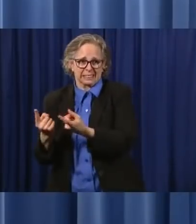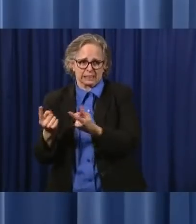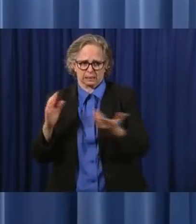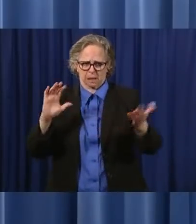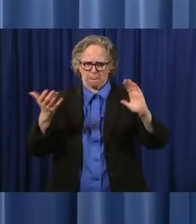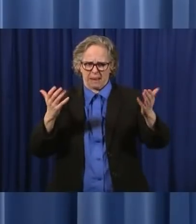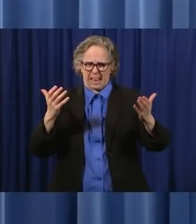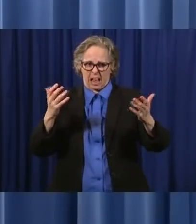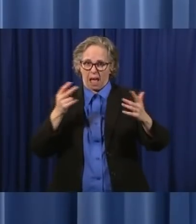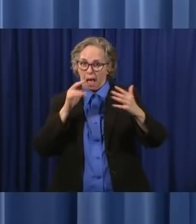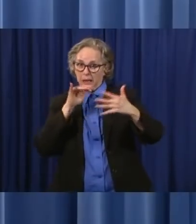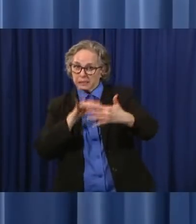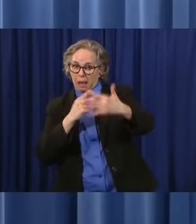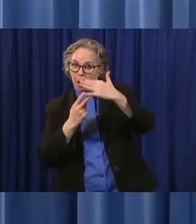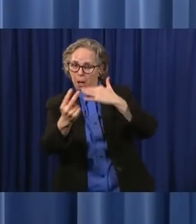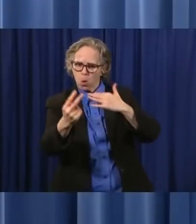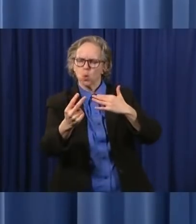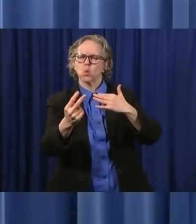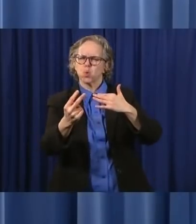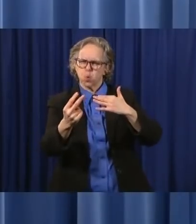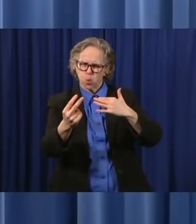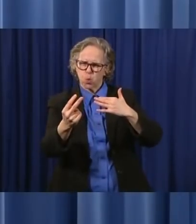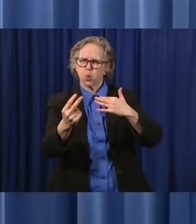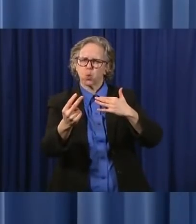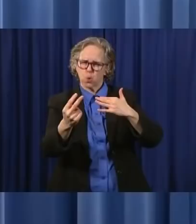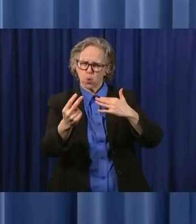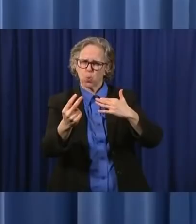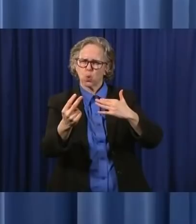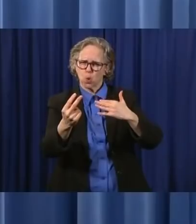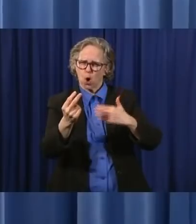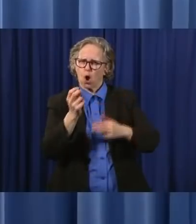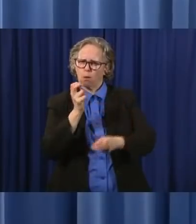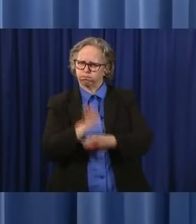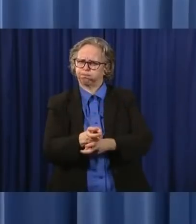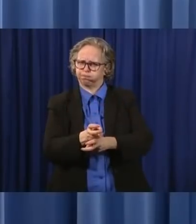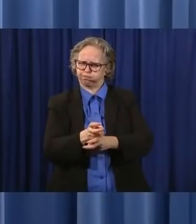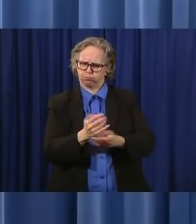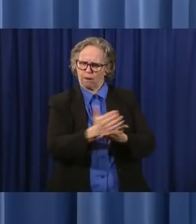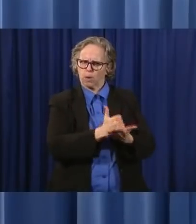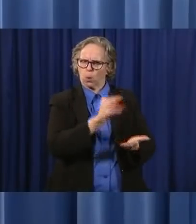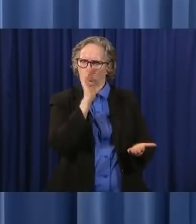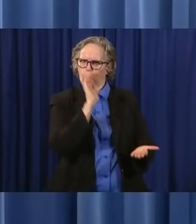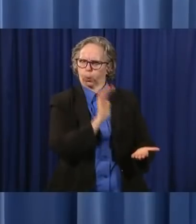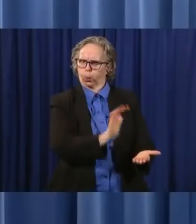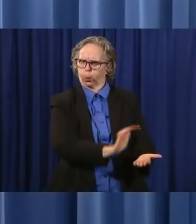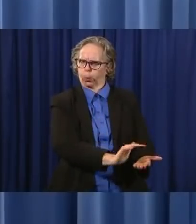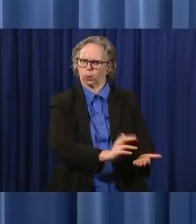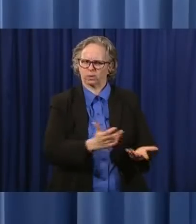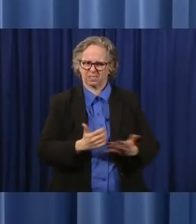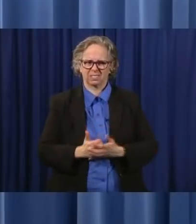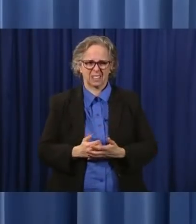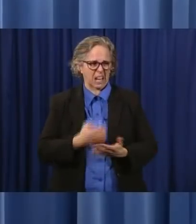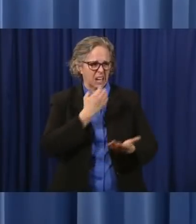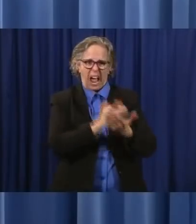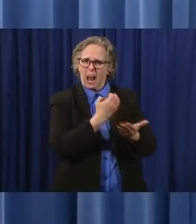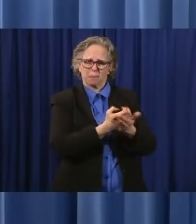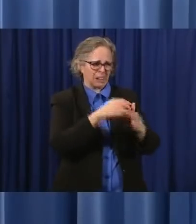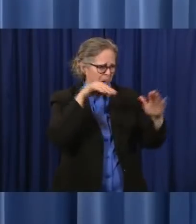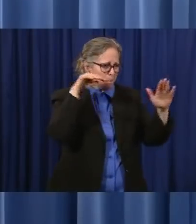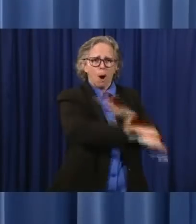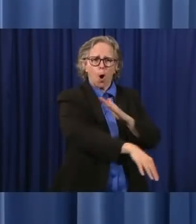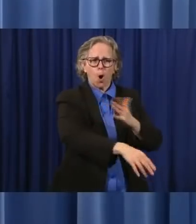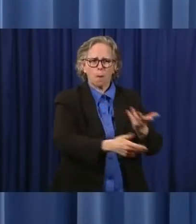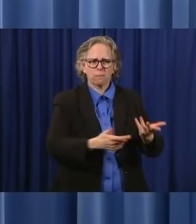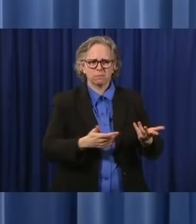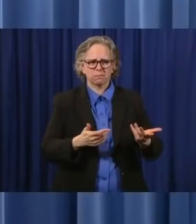we are in a very difficult time. And when you have such a downturn like this, two things happen: the costs